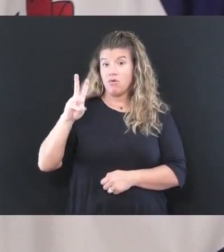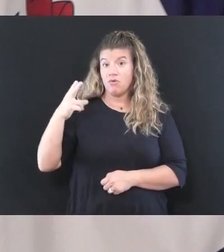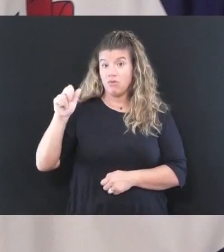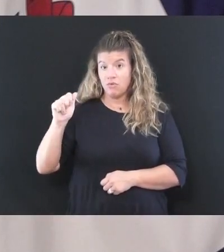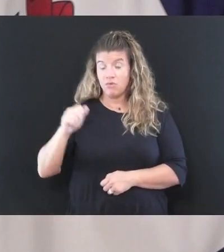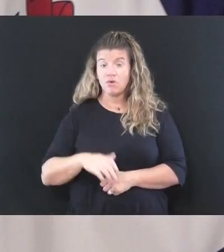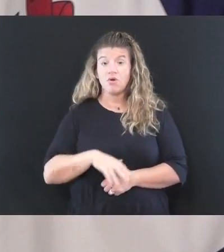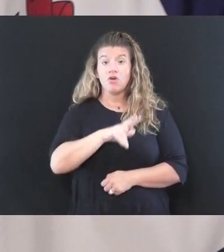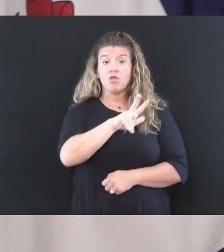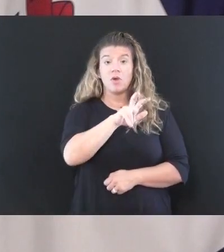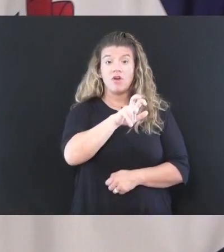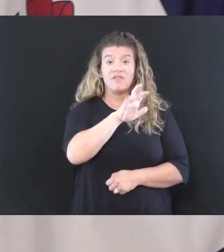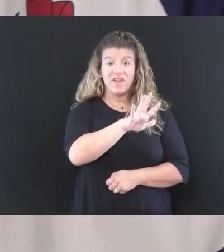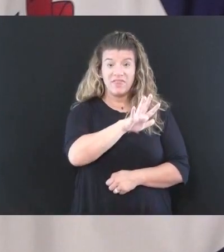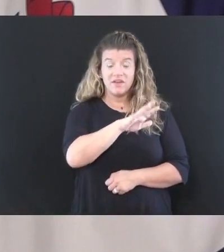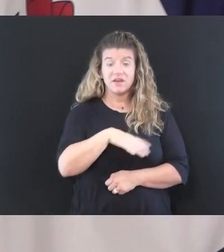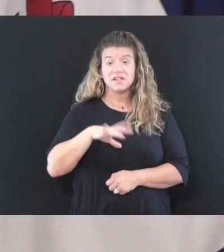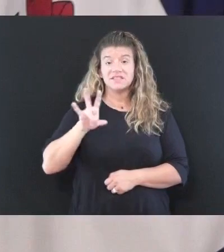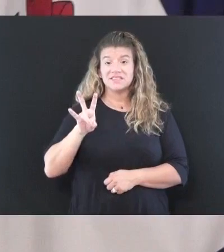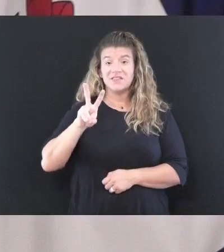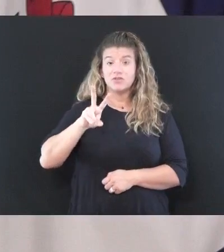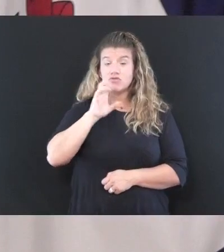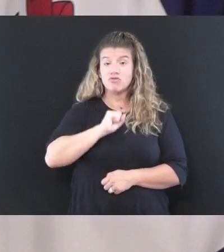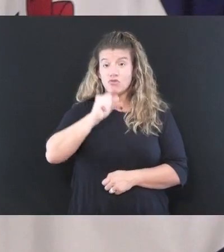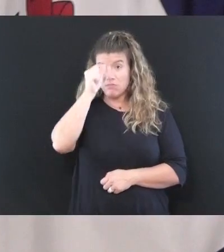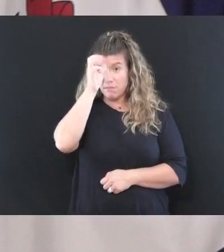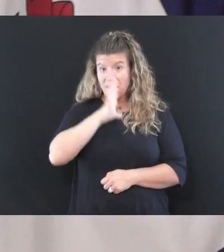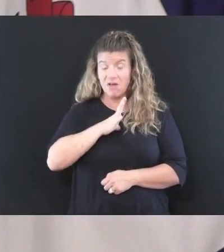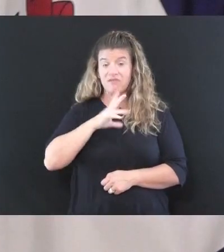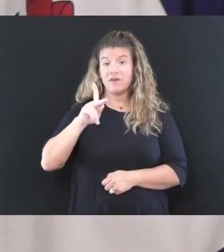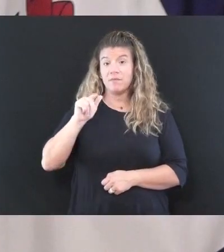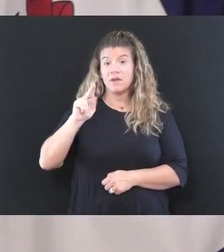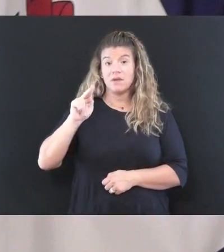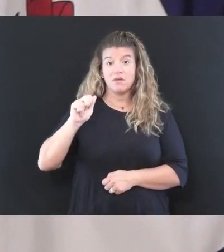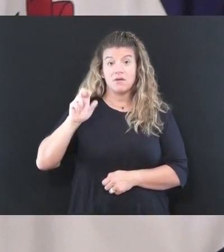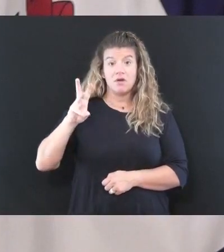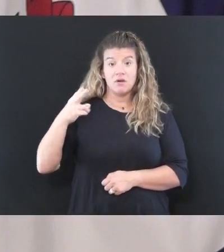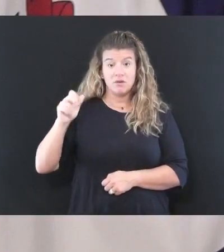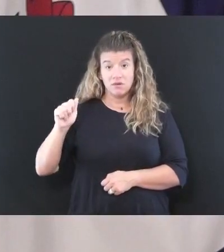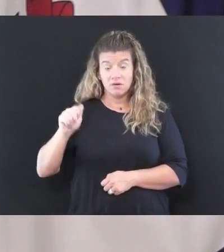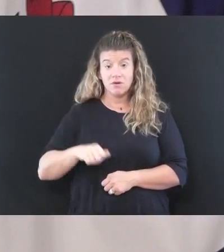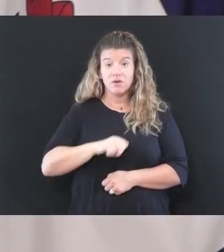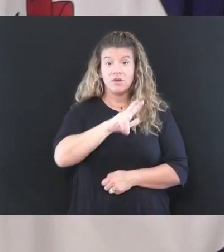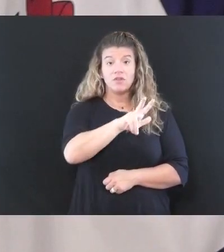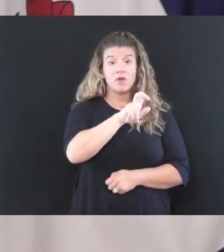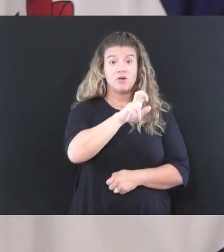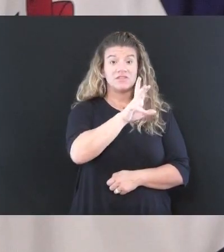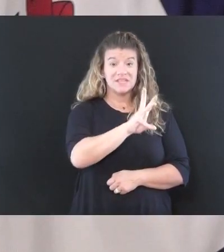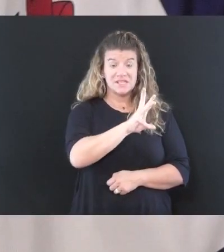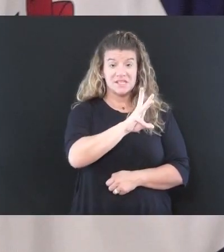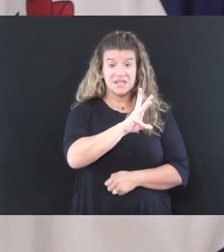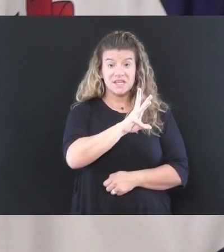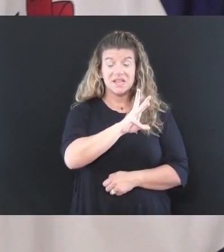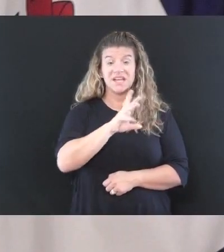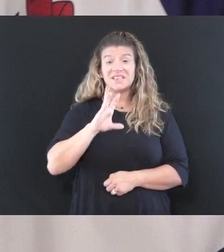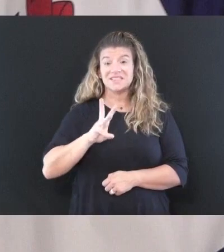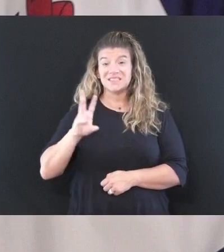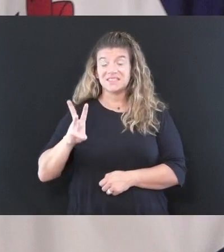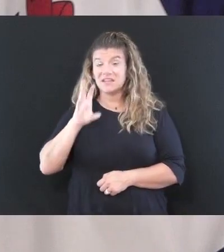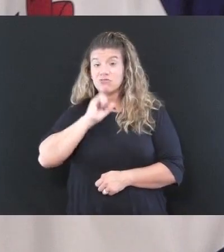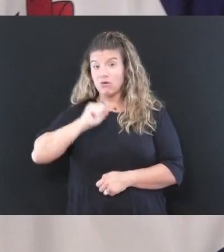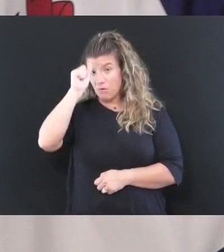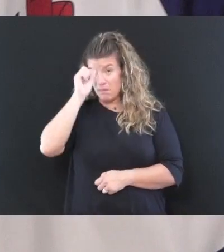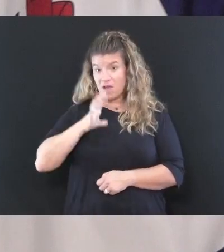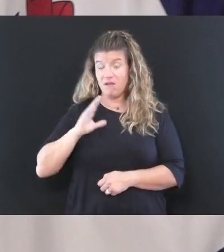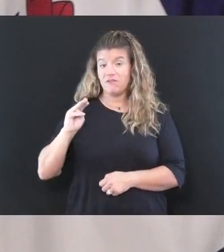Our 305th death, a 72-year-old male from Kanawha County. Our 306th death, a 66-year-old male